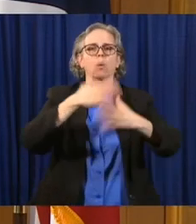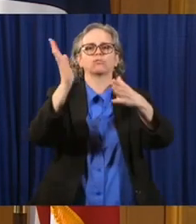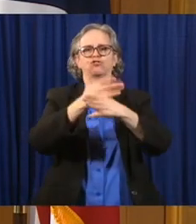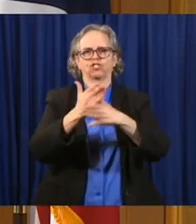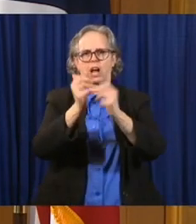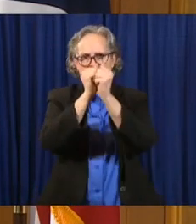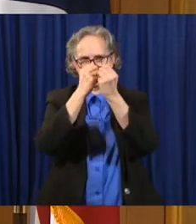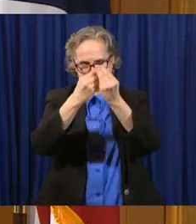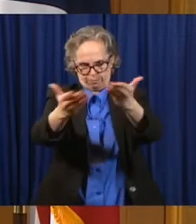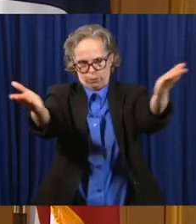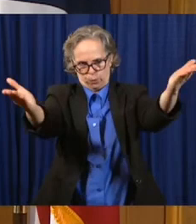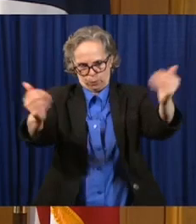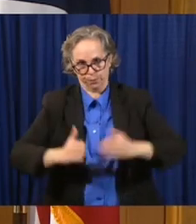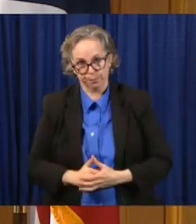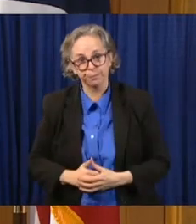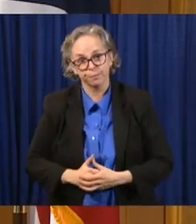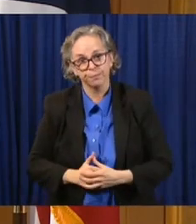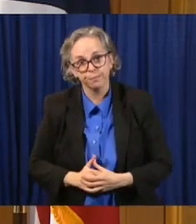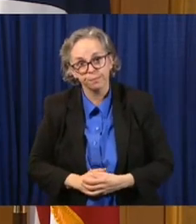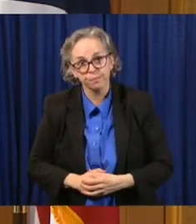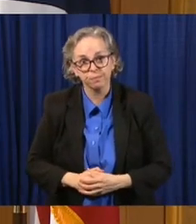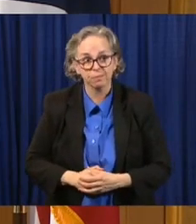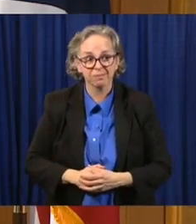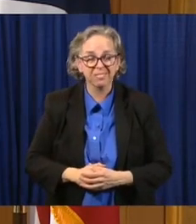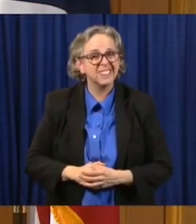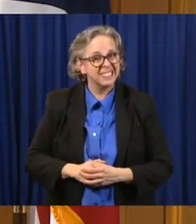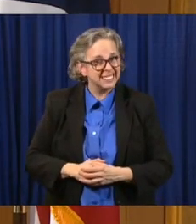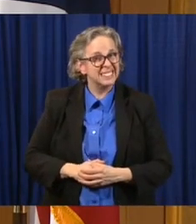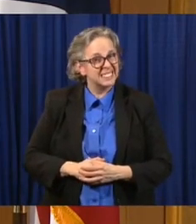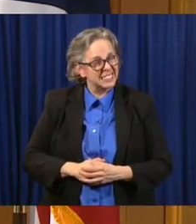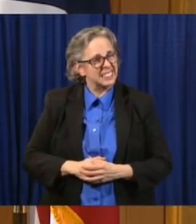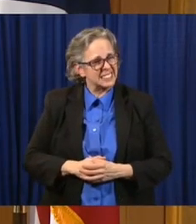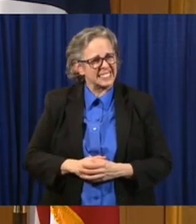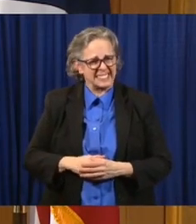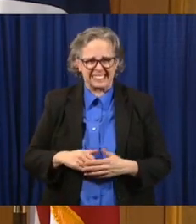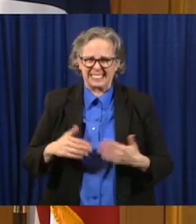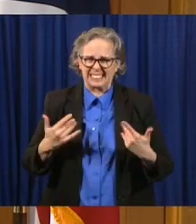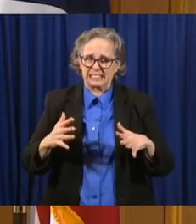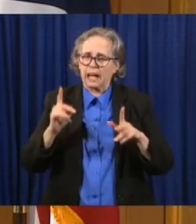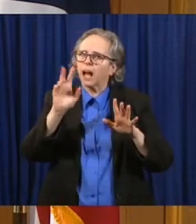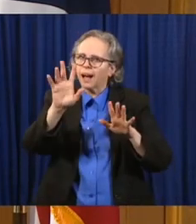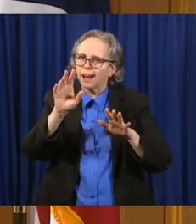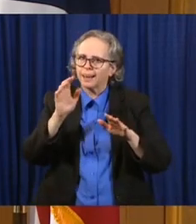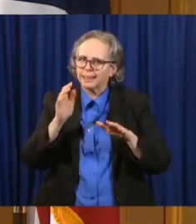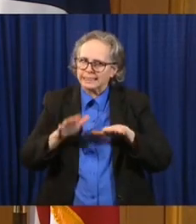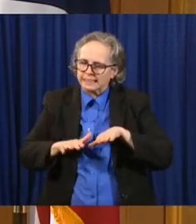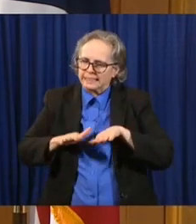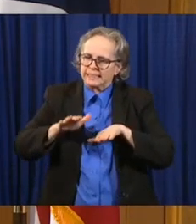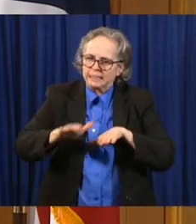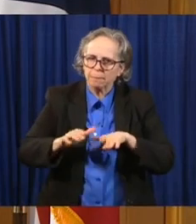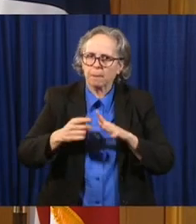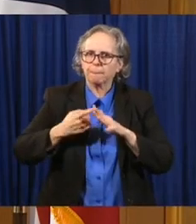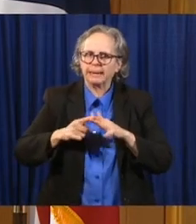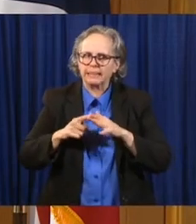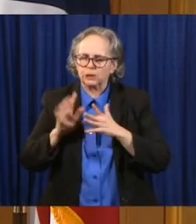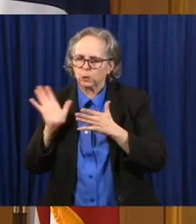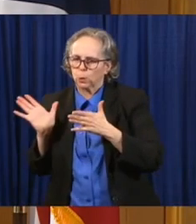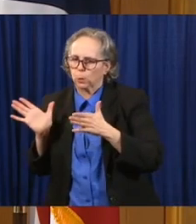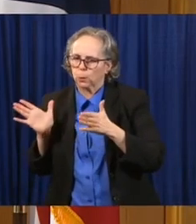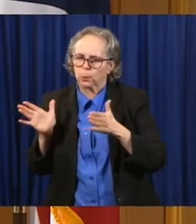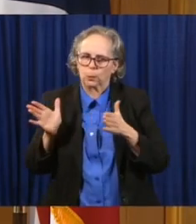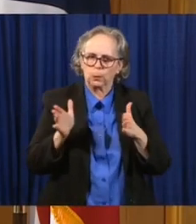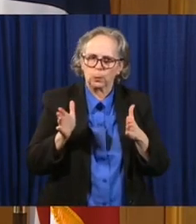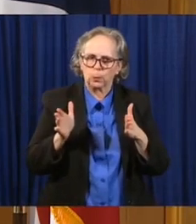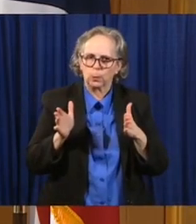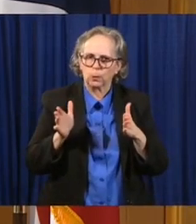you. We'll share that with the public. And so this is a step, beginning of the first step